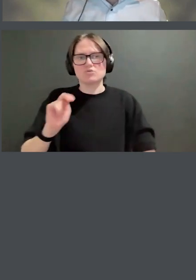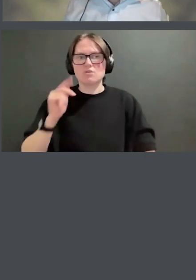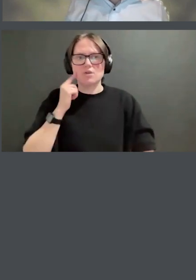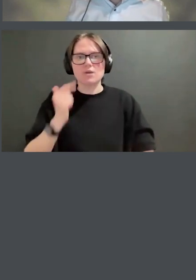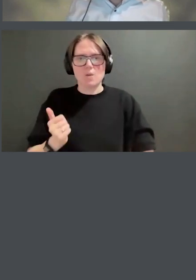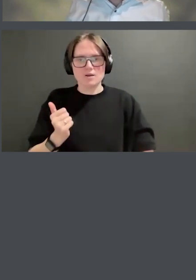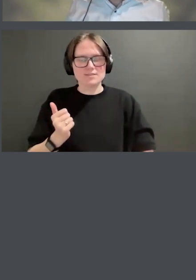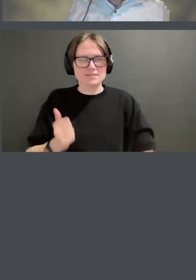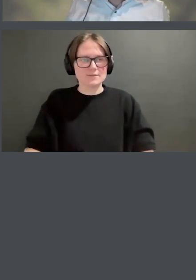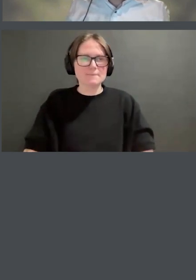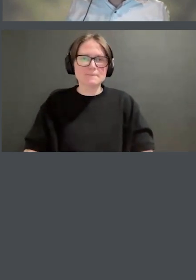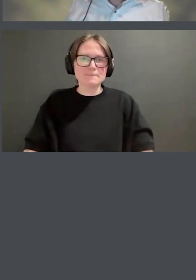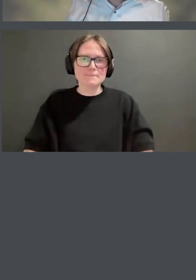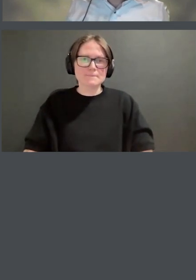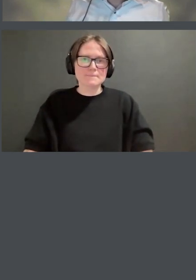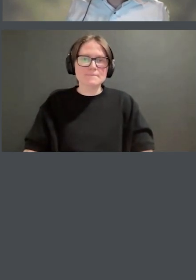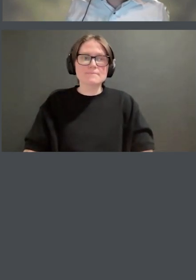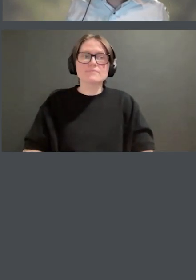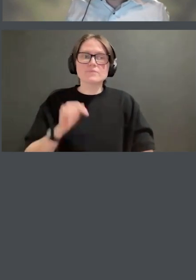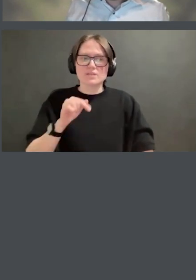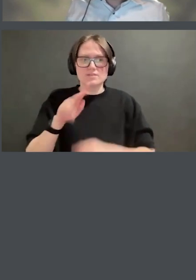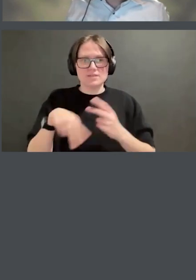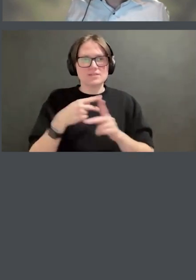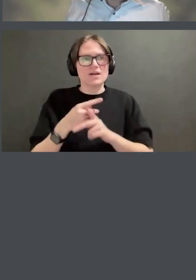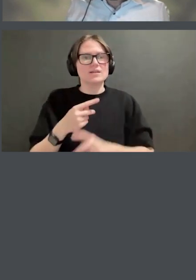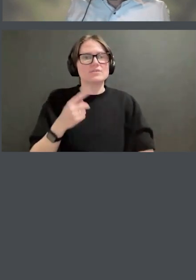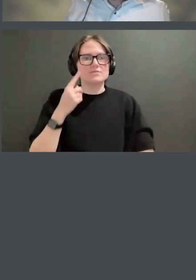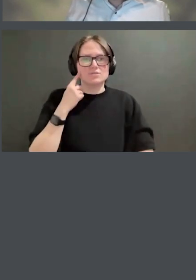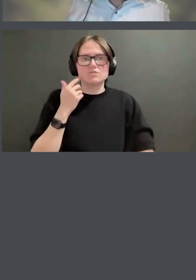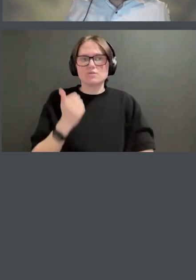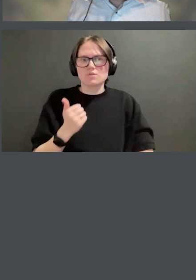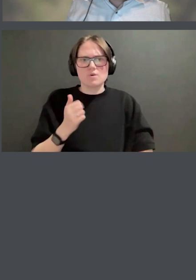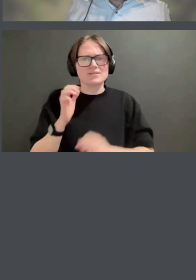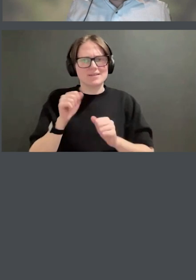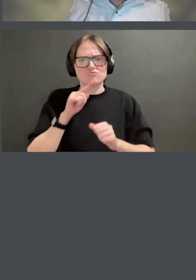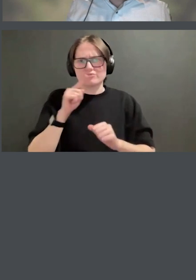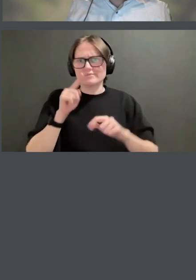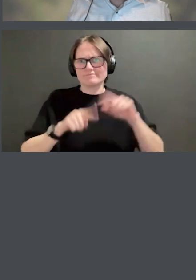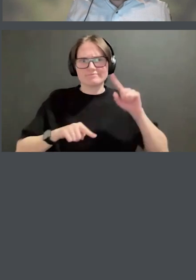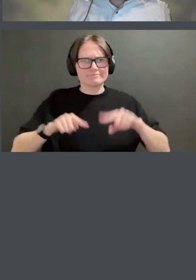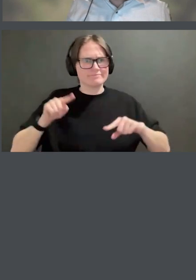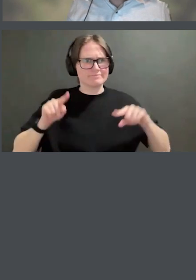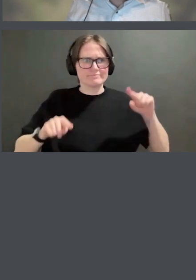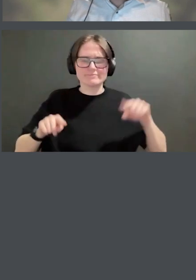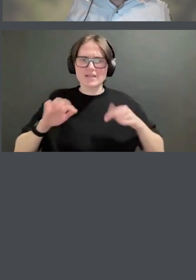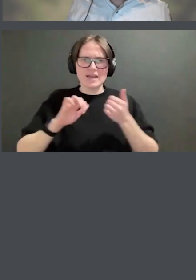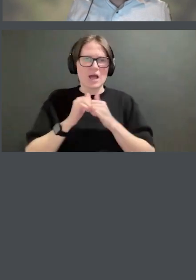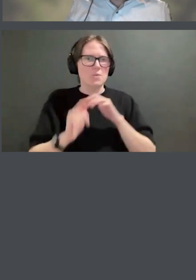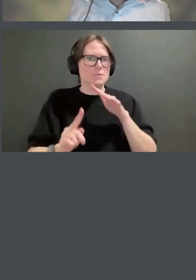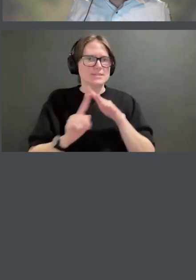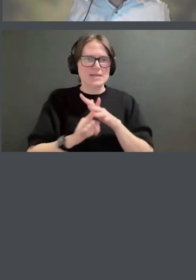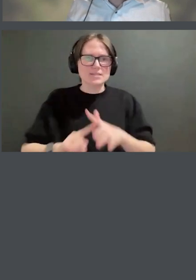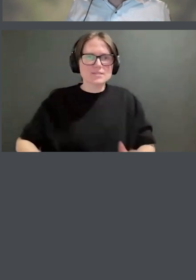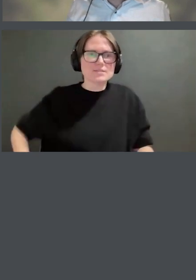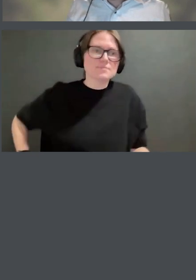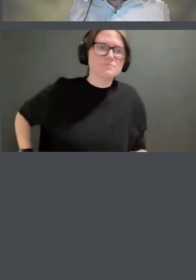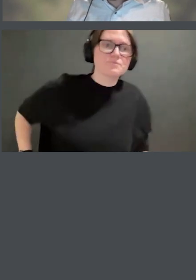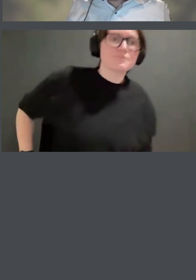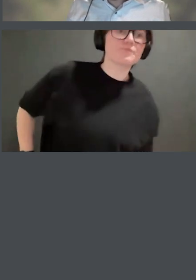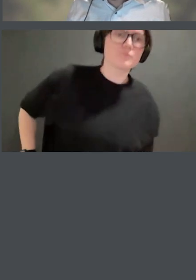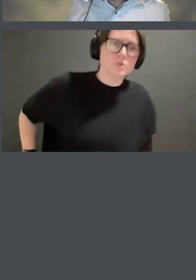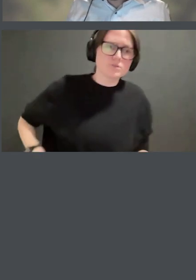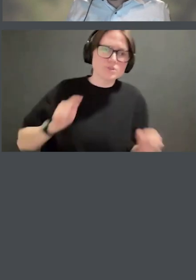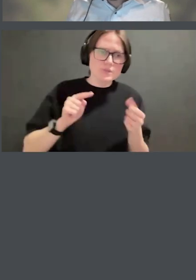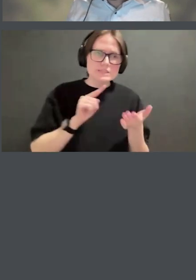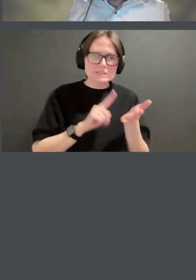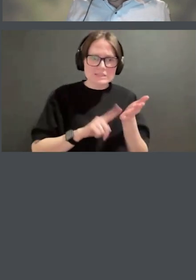sensorineural hearing loss can be highly variable in its presentation. So this is a study looking at the natural history